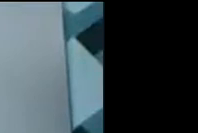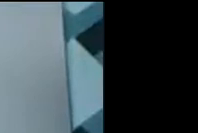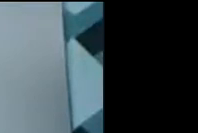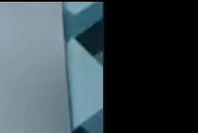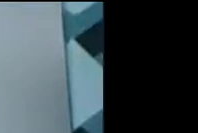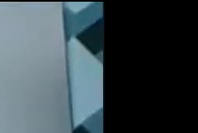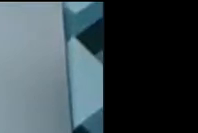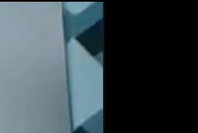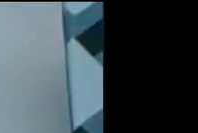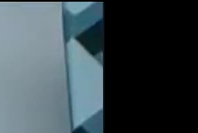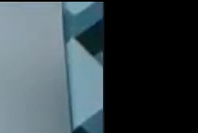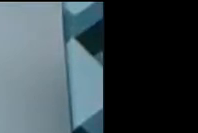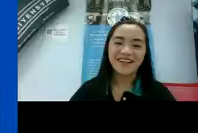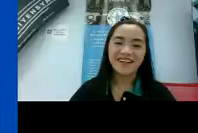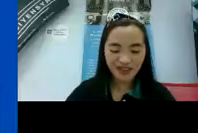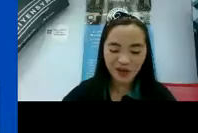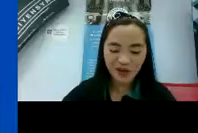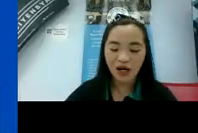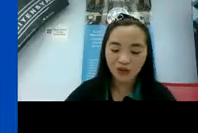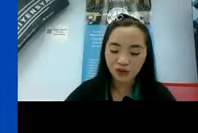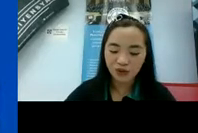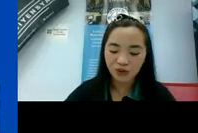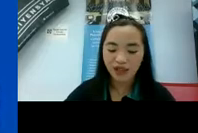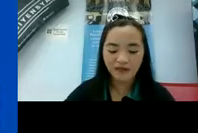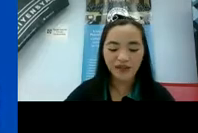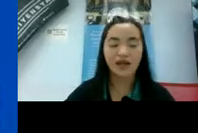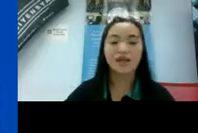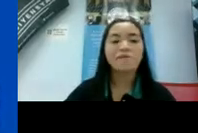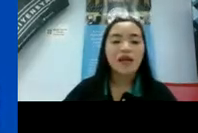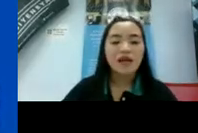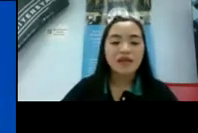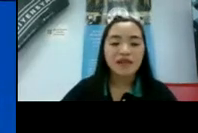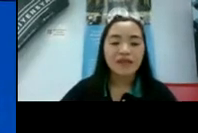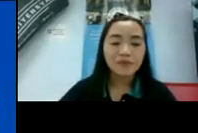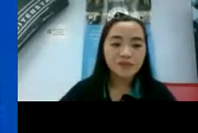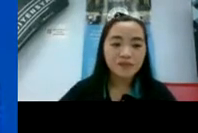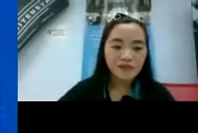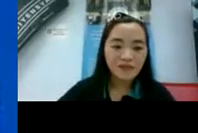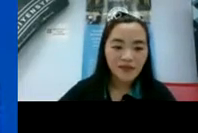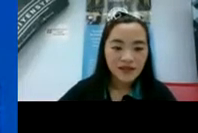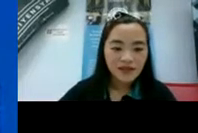while, my pre-recorded video on how to navigate the